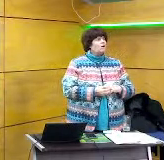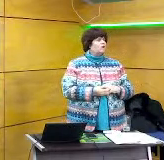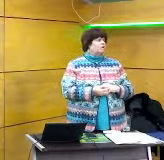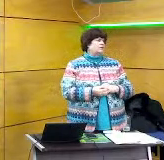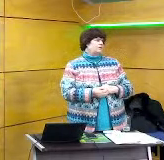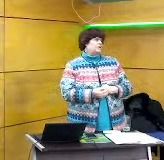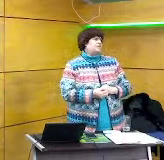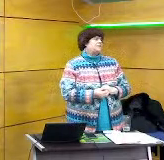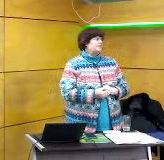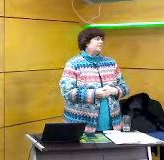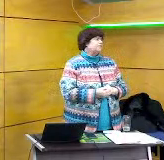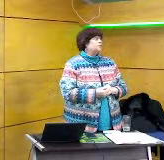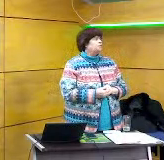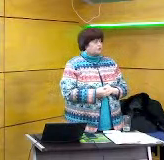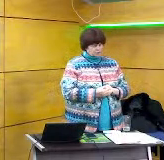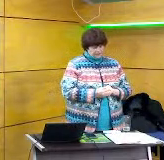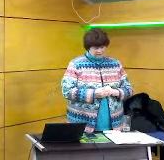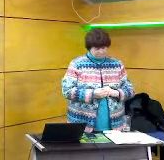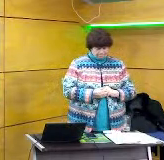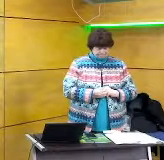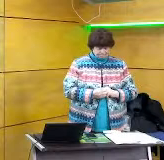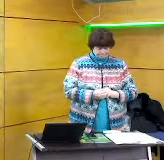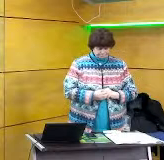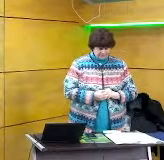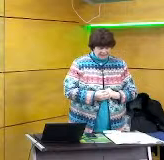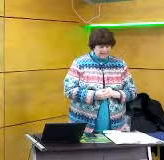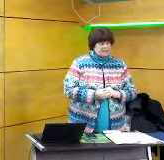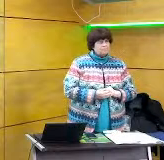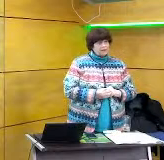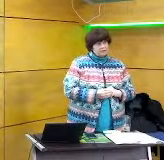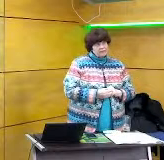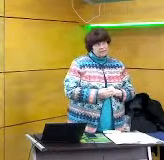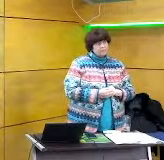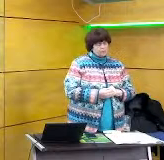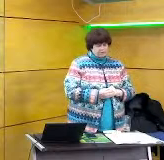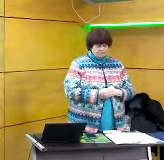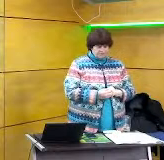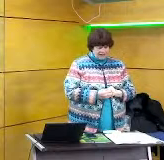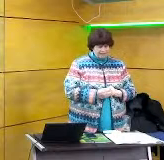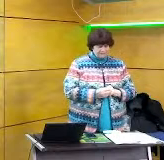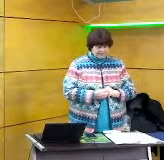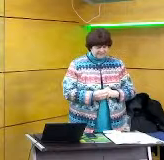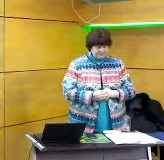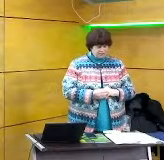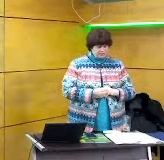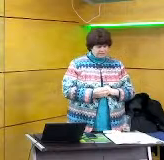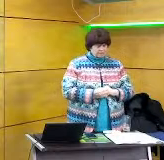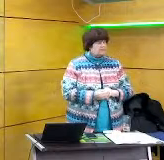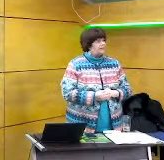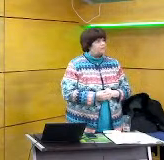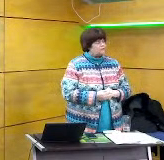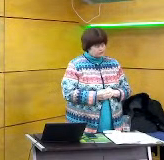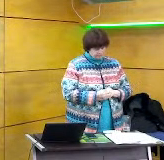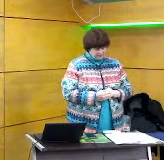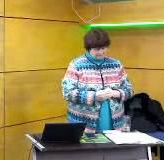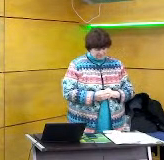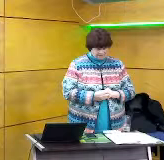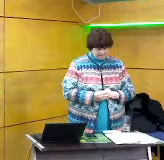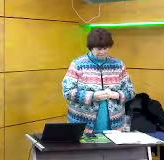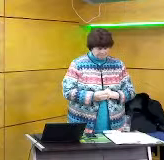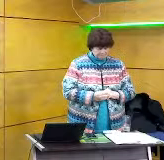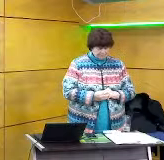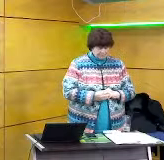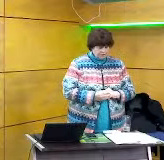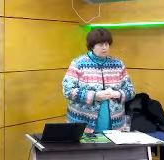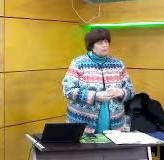we call the ESU Journey. And it parallels with the 5 stages of language